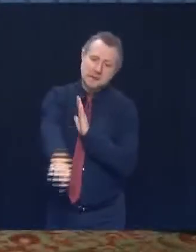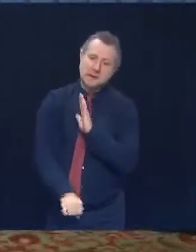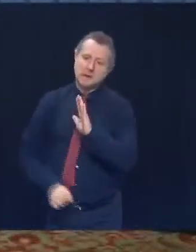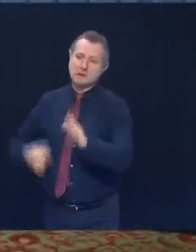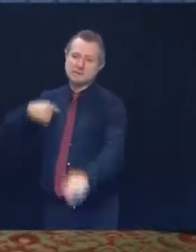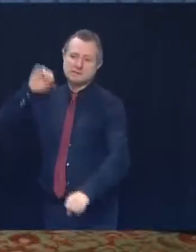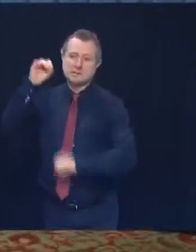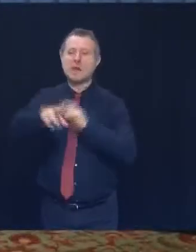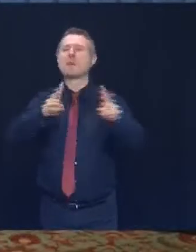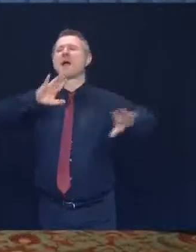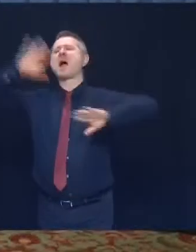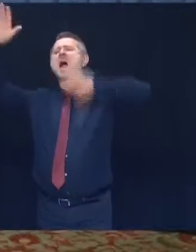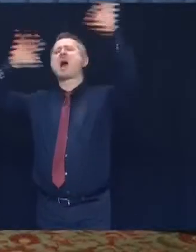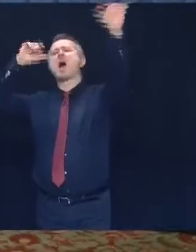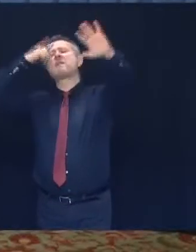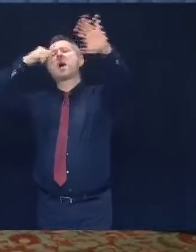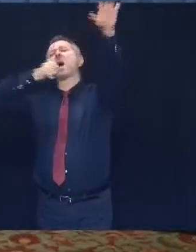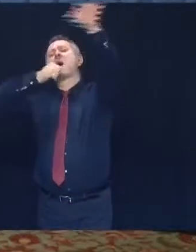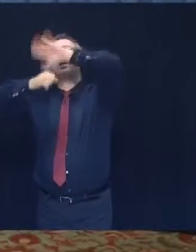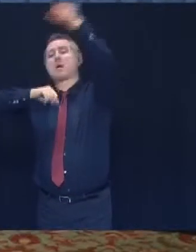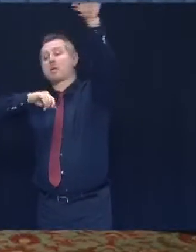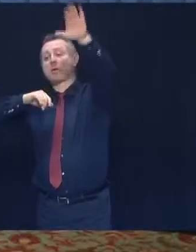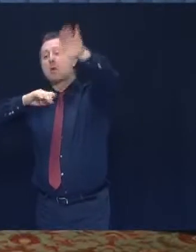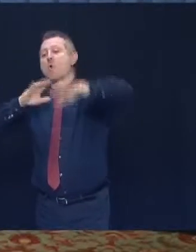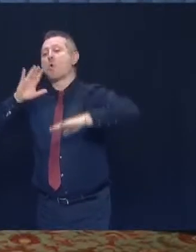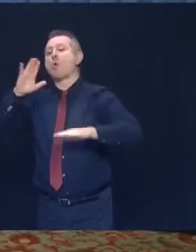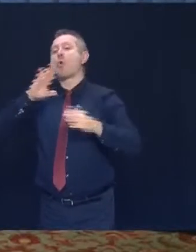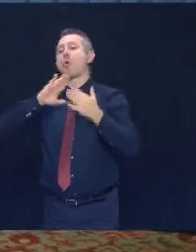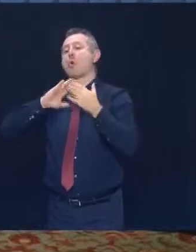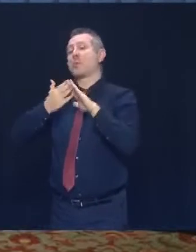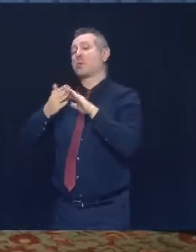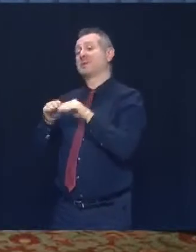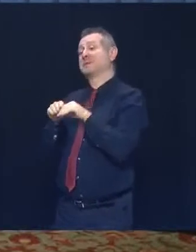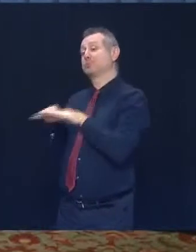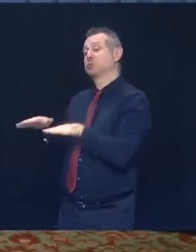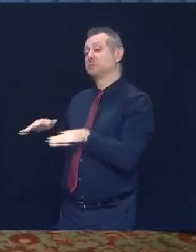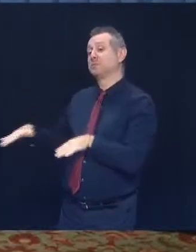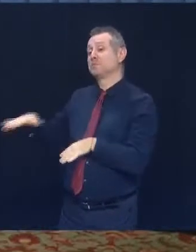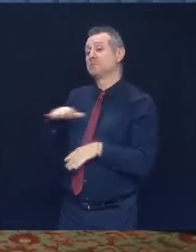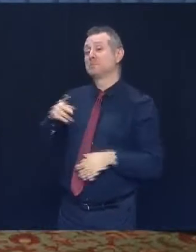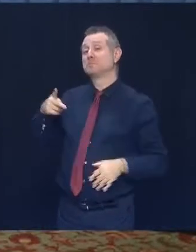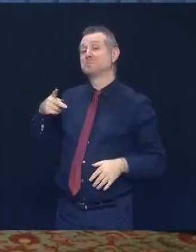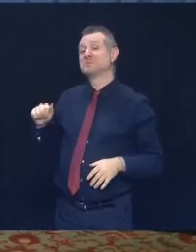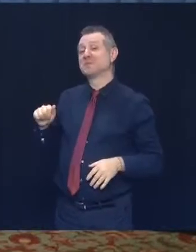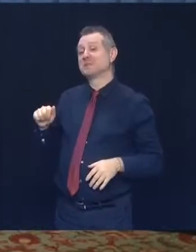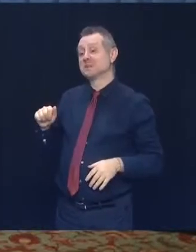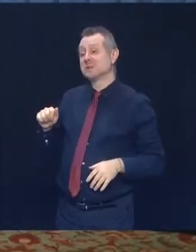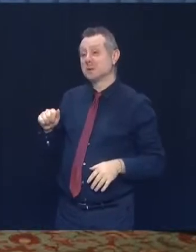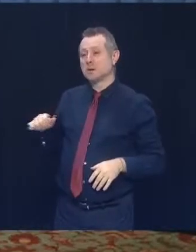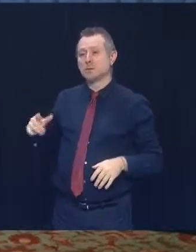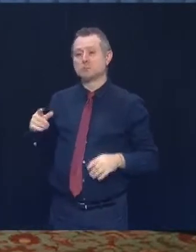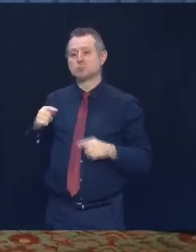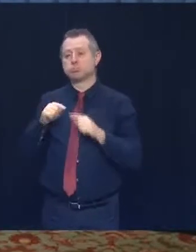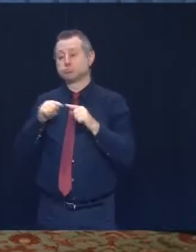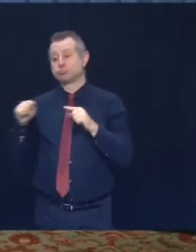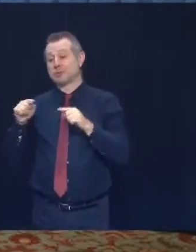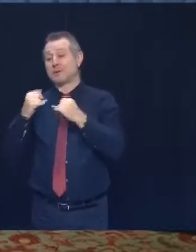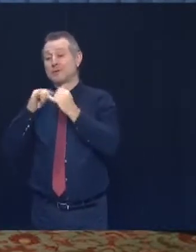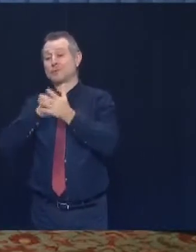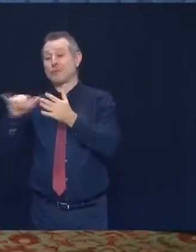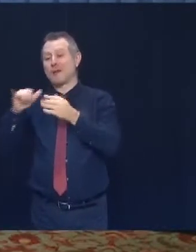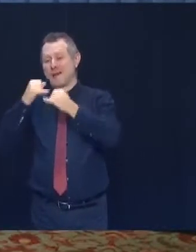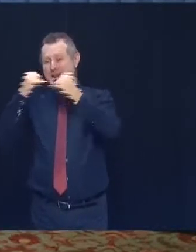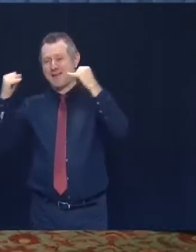Governor, you mentioned there's evidence of community spread in those Pennsylvania border counties, the southern tier counties along the Pennsylvania border. Isn't that